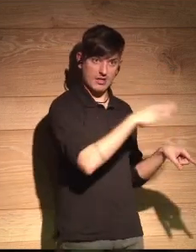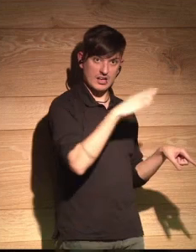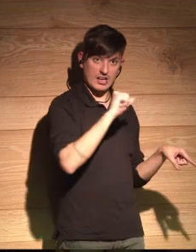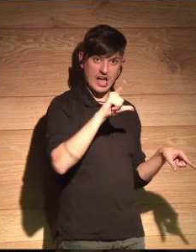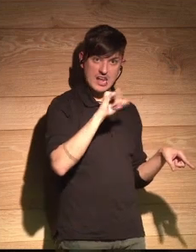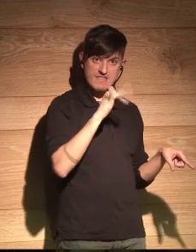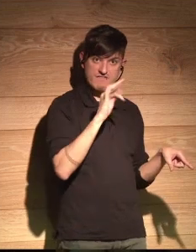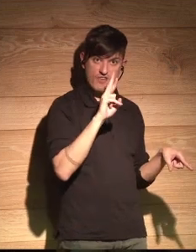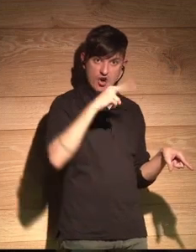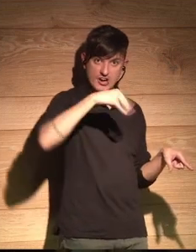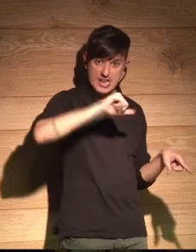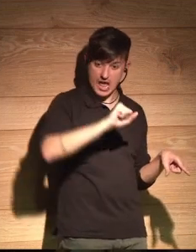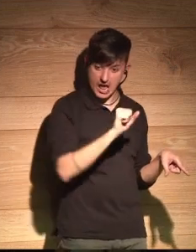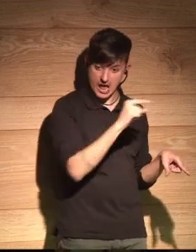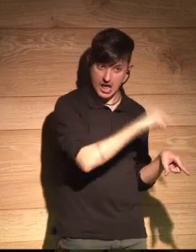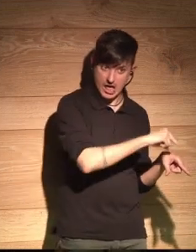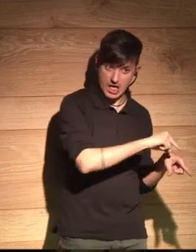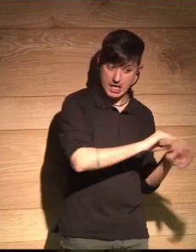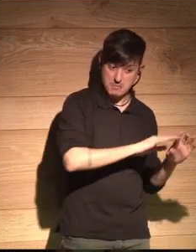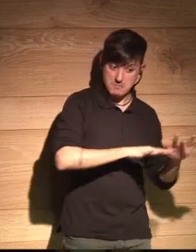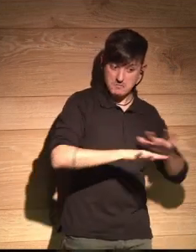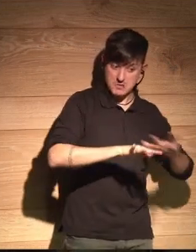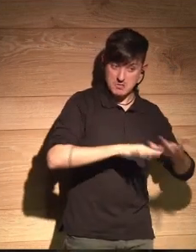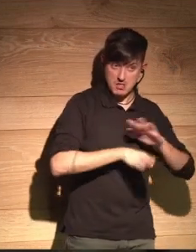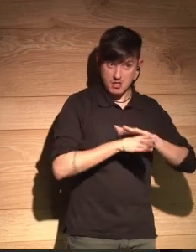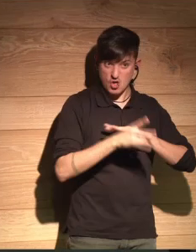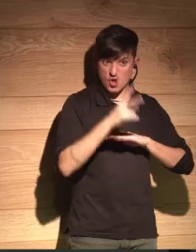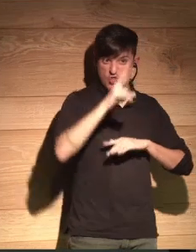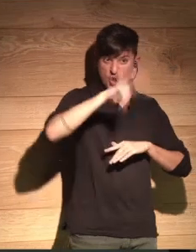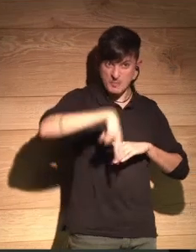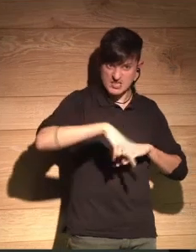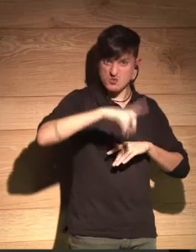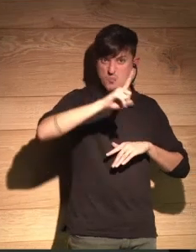And still moving after 1 month or 2 months.